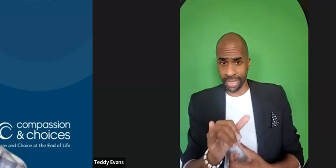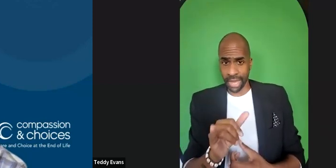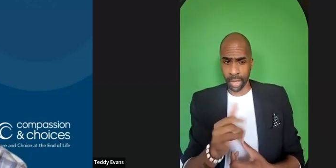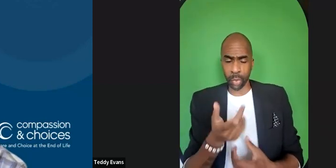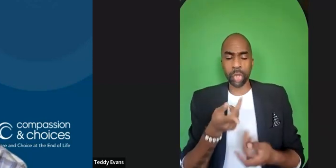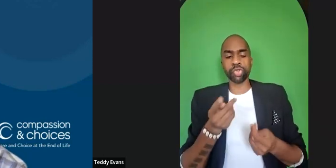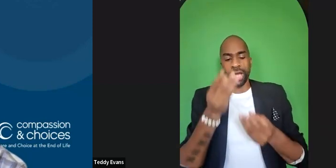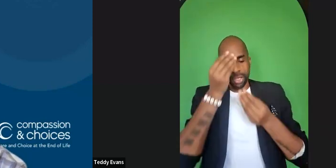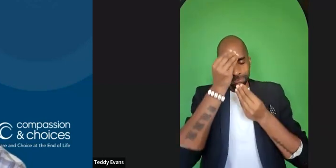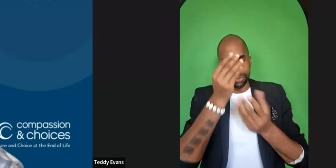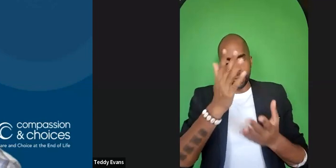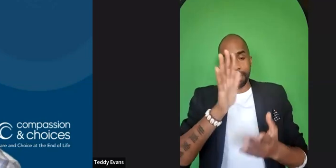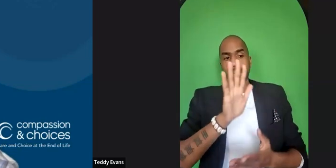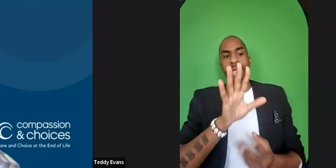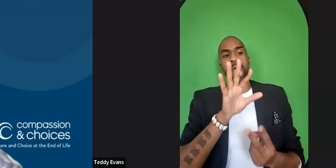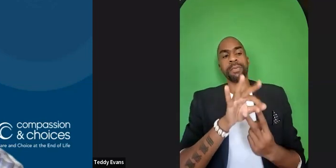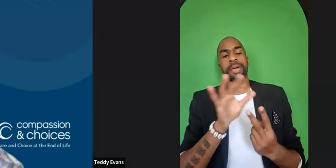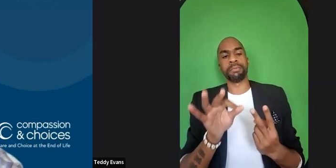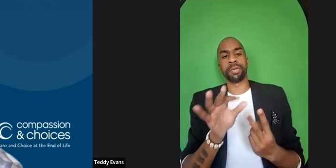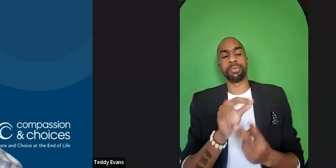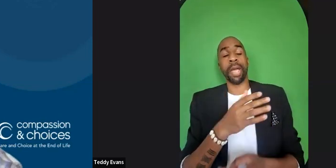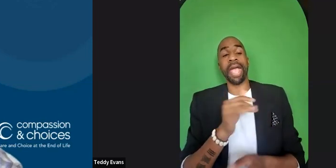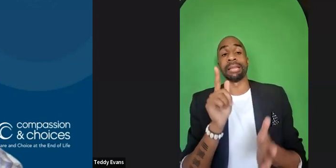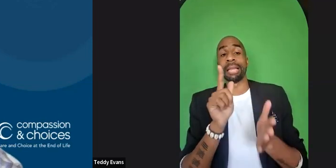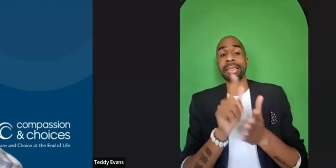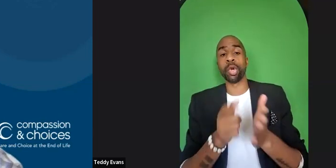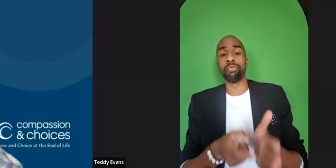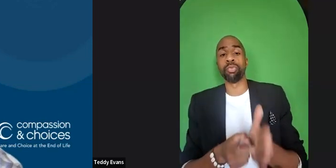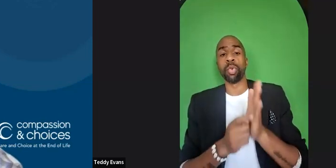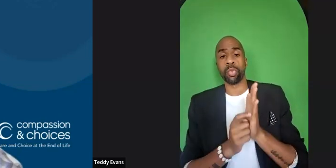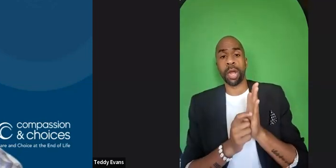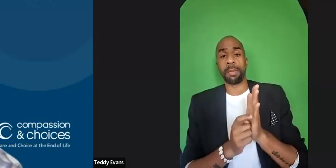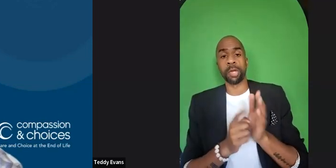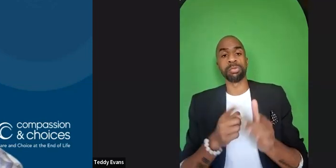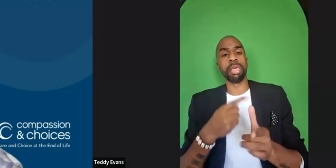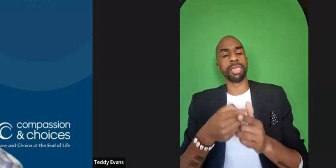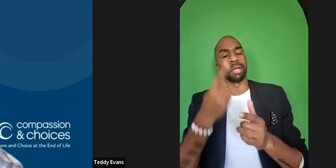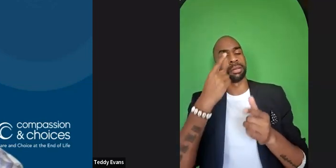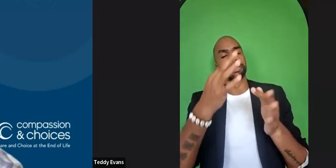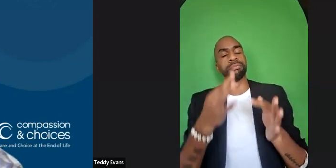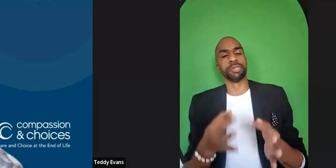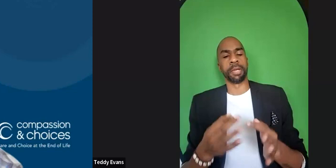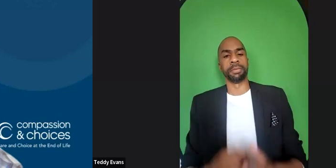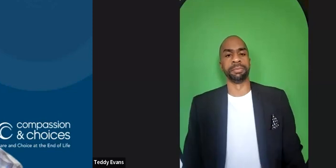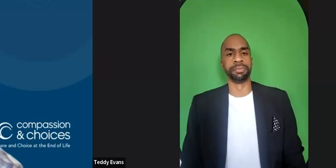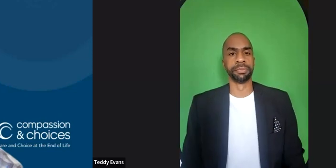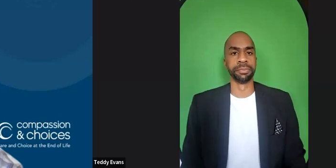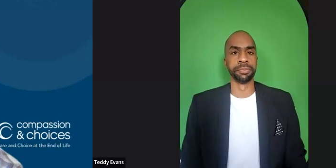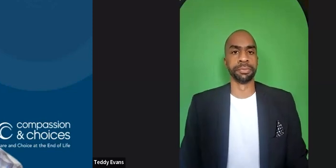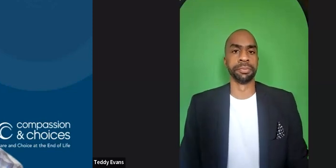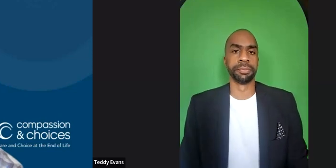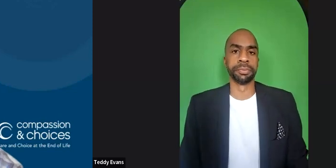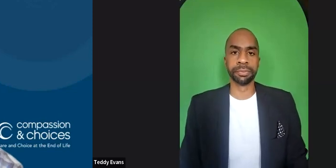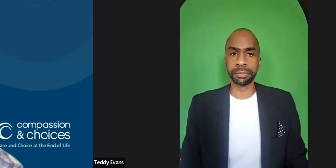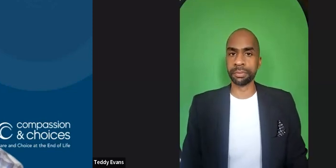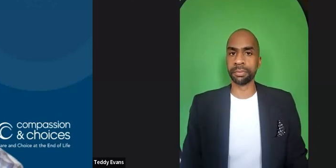their options and about the legal requirements so that they can make an informed choice. You know, and some people, times, you know,